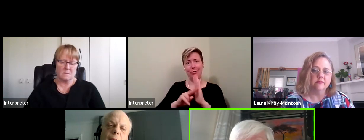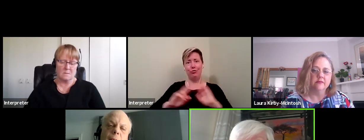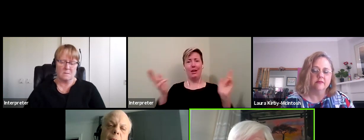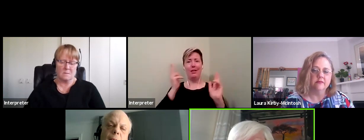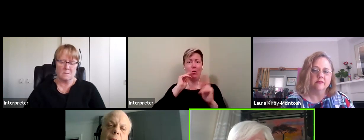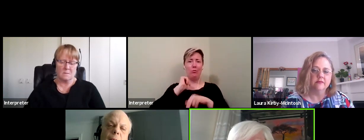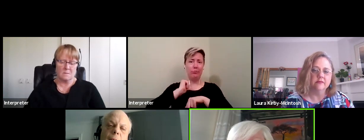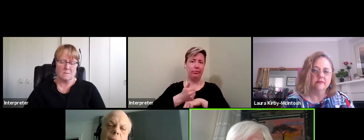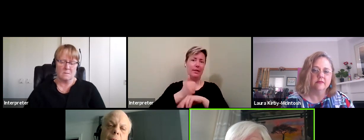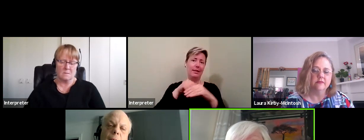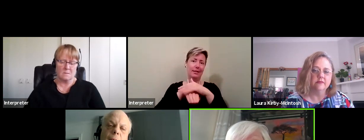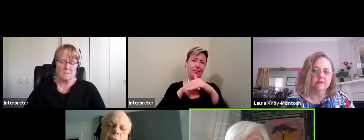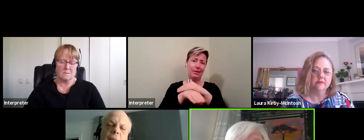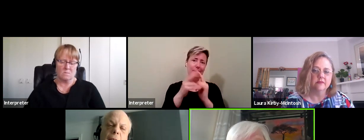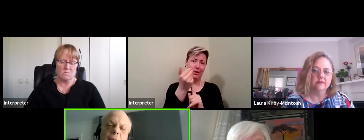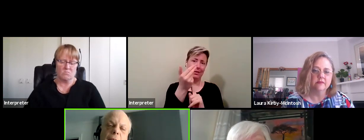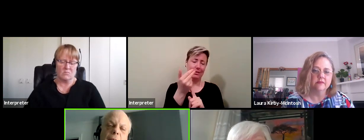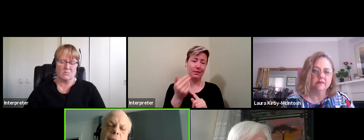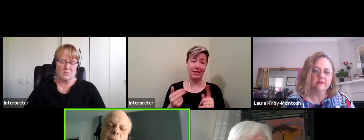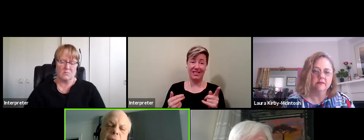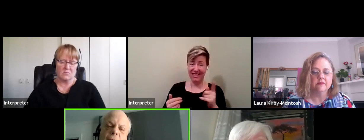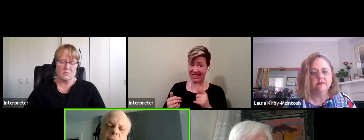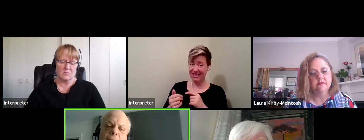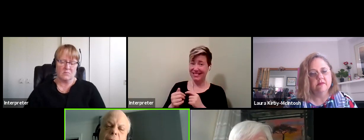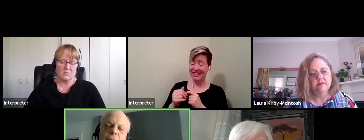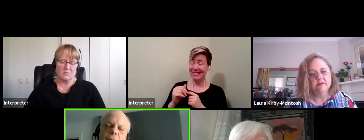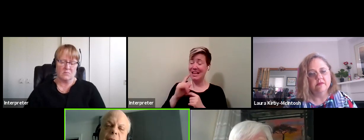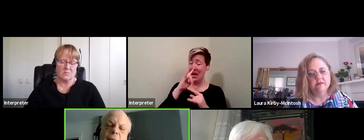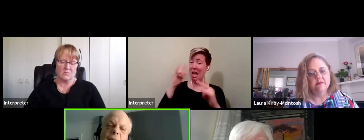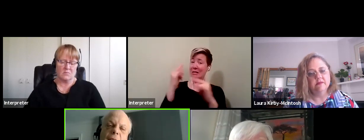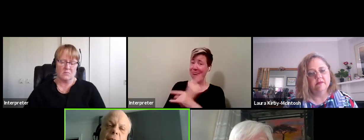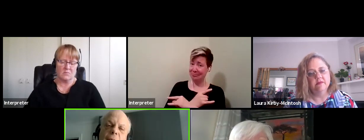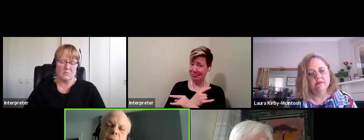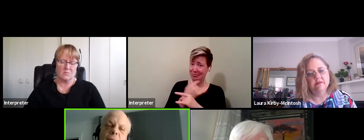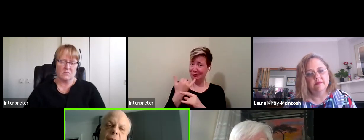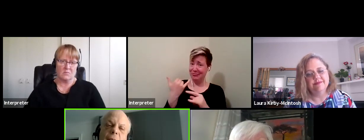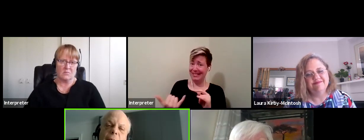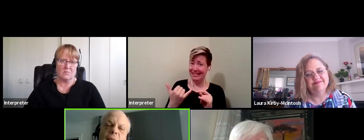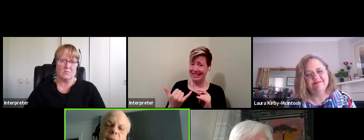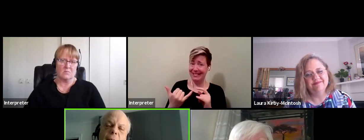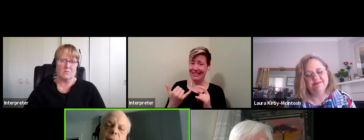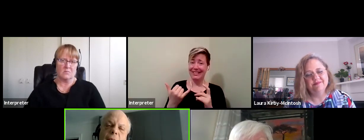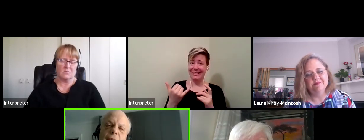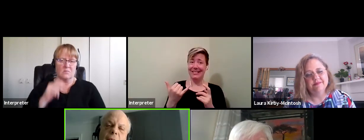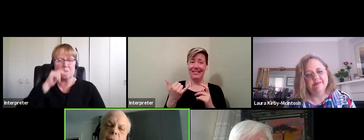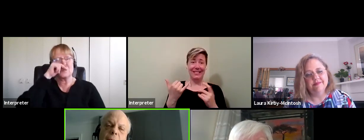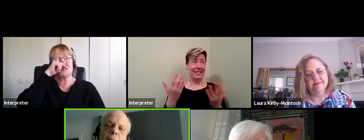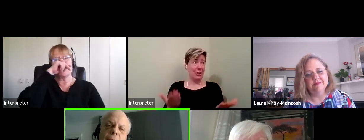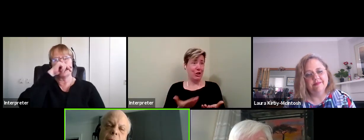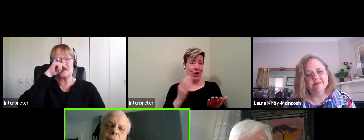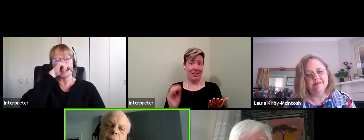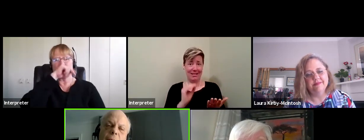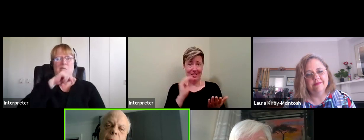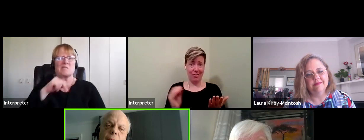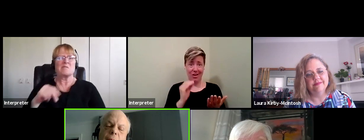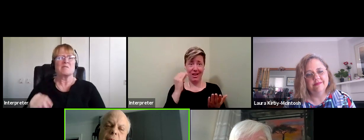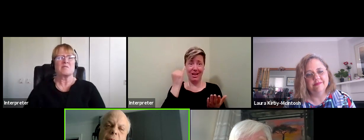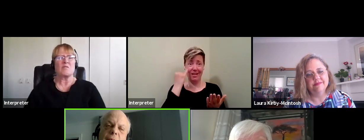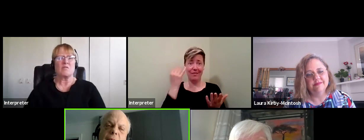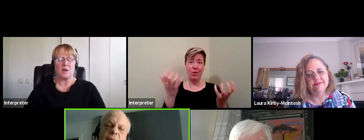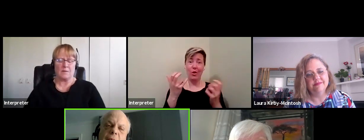better. We've also heard a lot of talk. So there's an irony here that, in fact, here in Ontario, if you're looking for